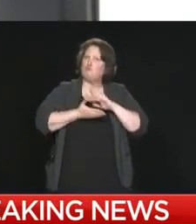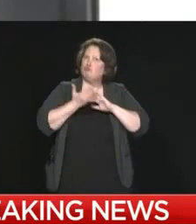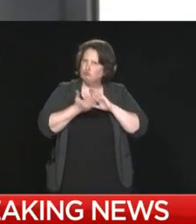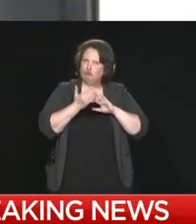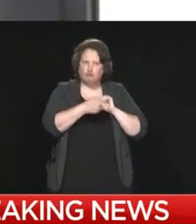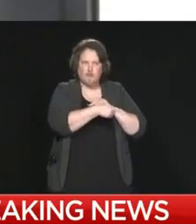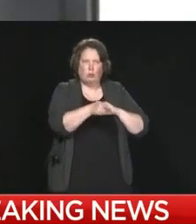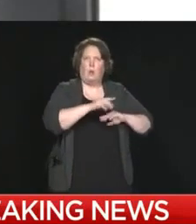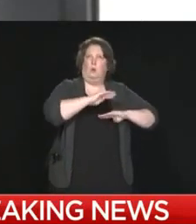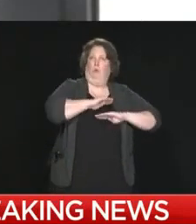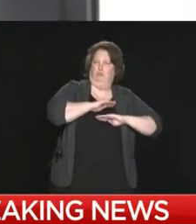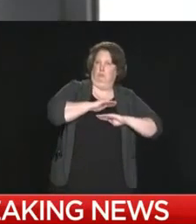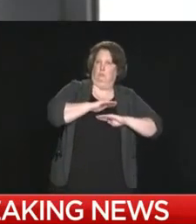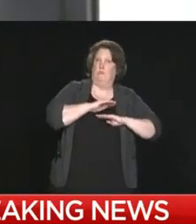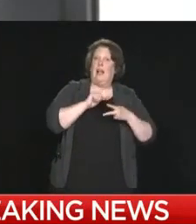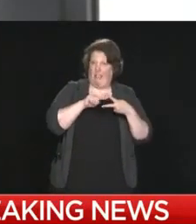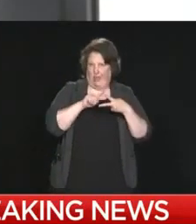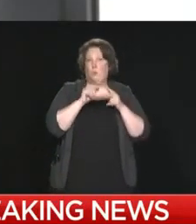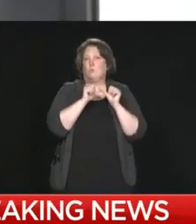necessary